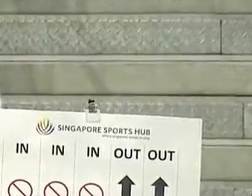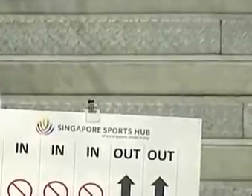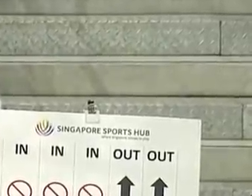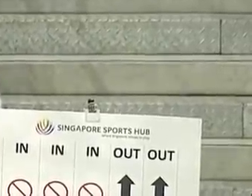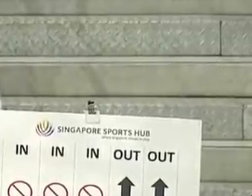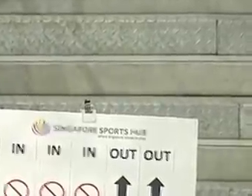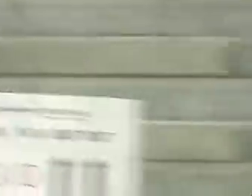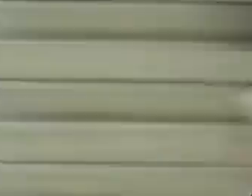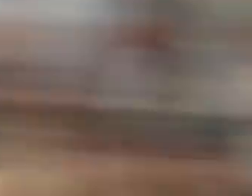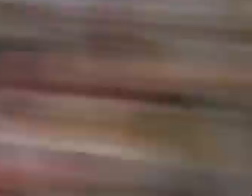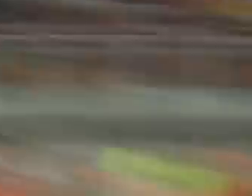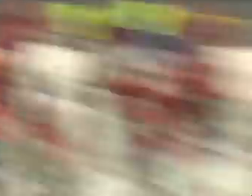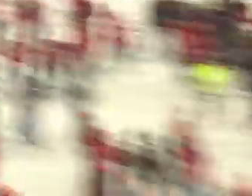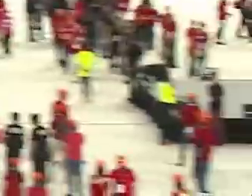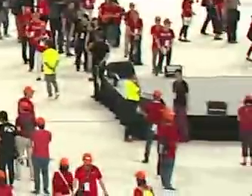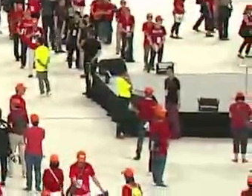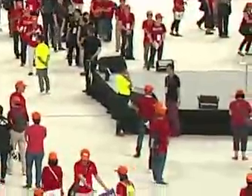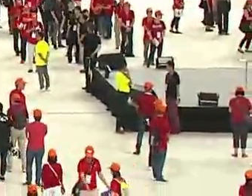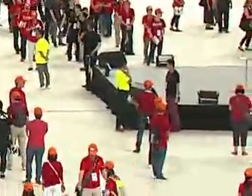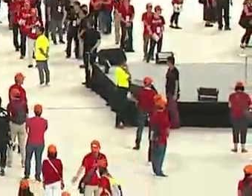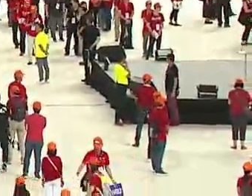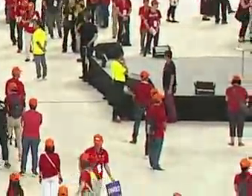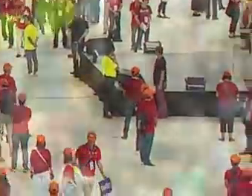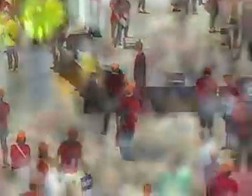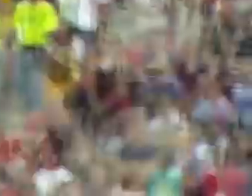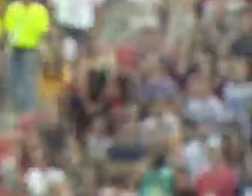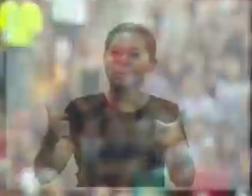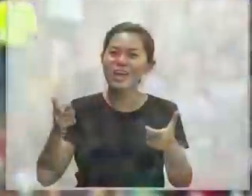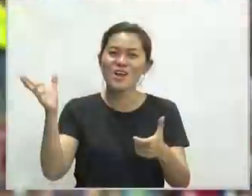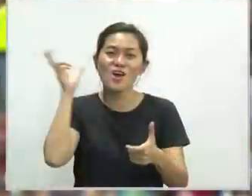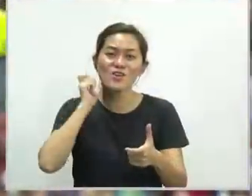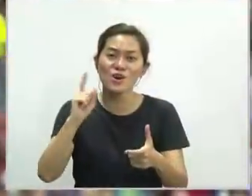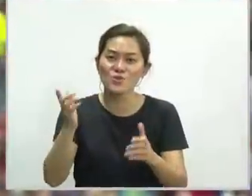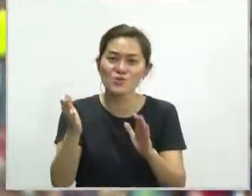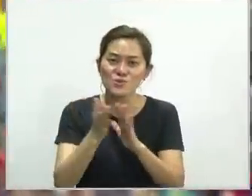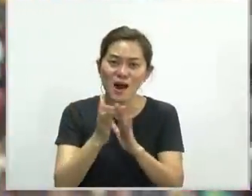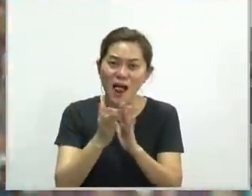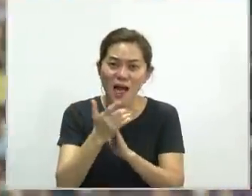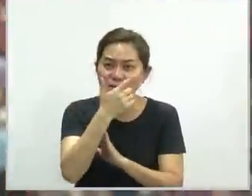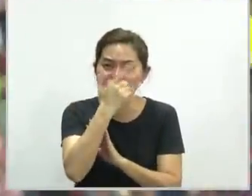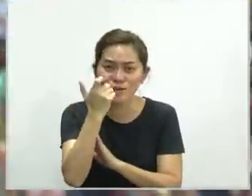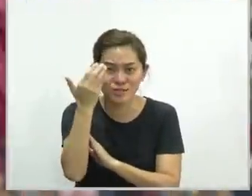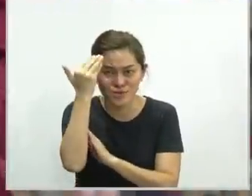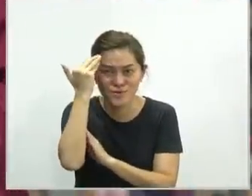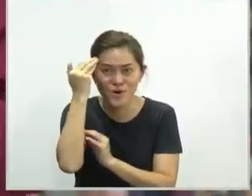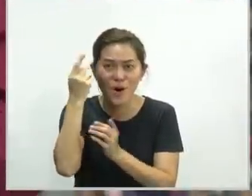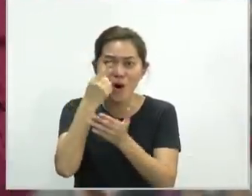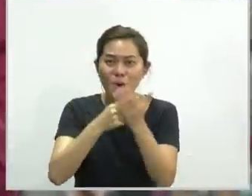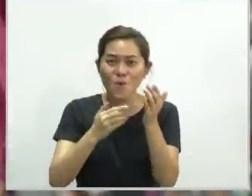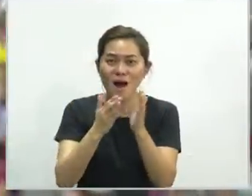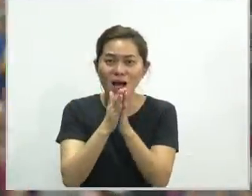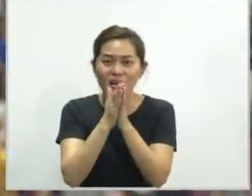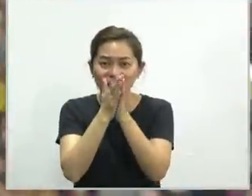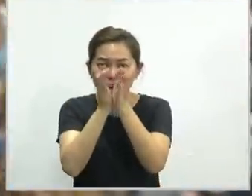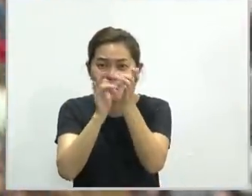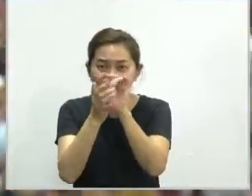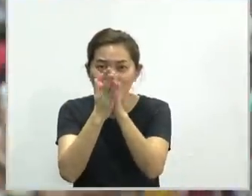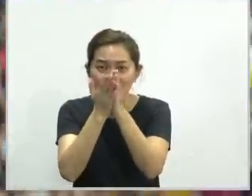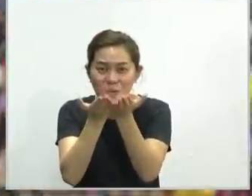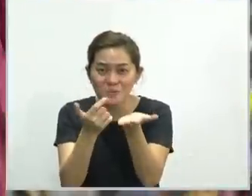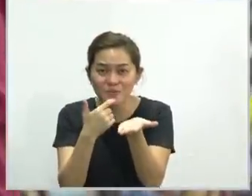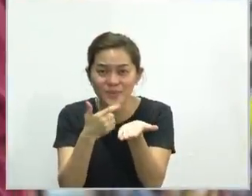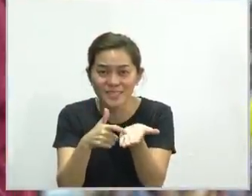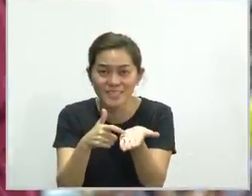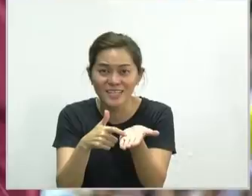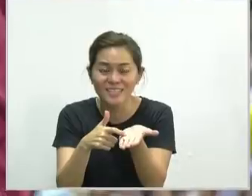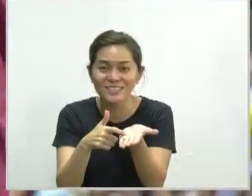wonderful. It's great to hear you applauding, because you know what the good book says?